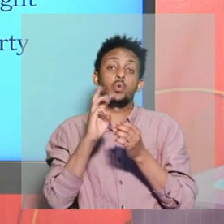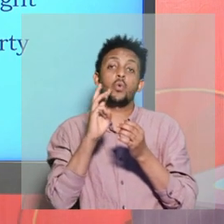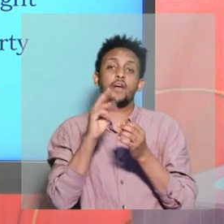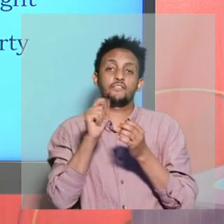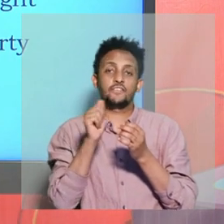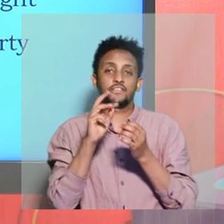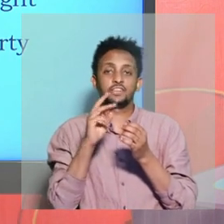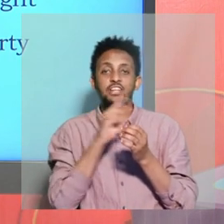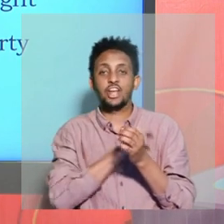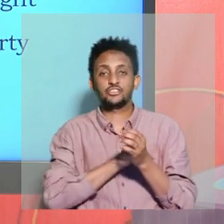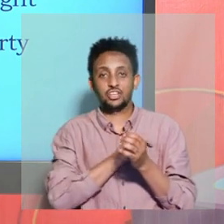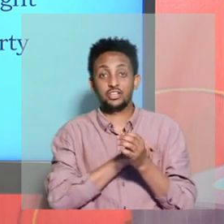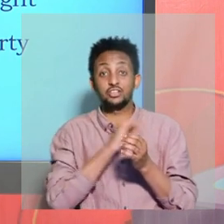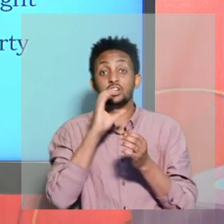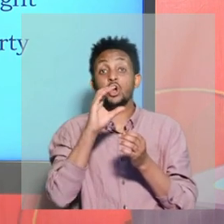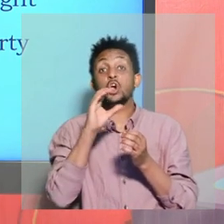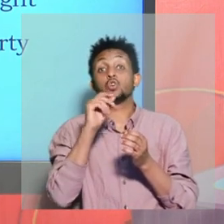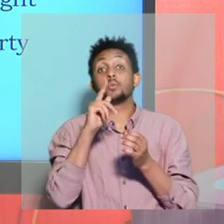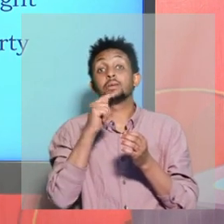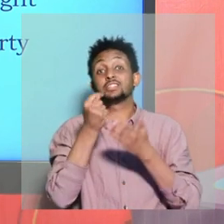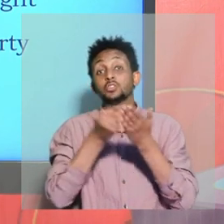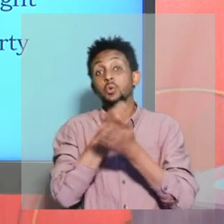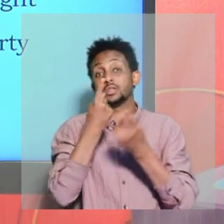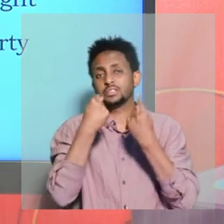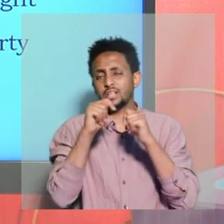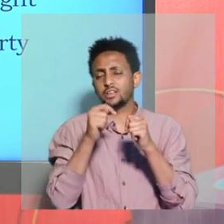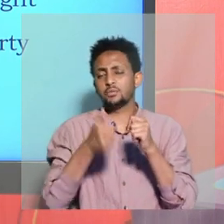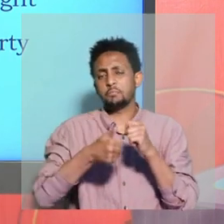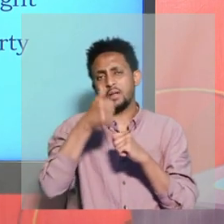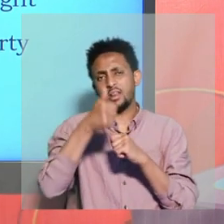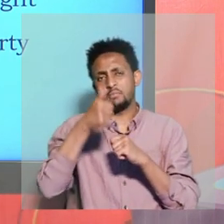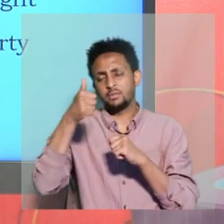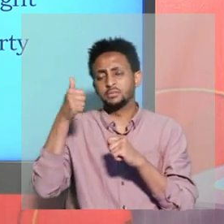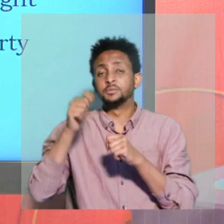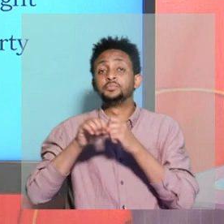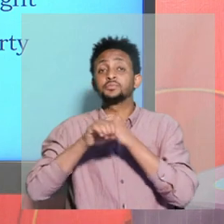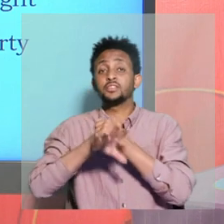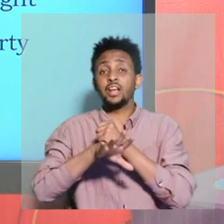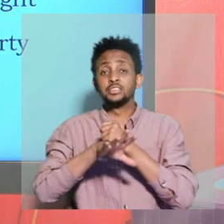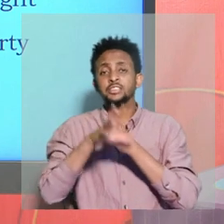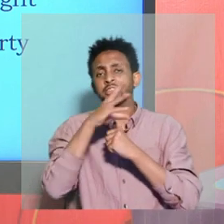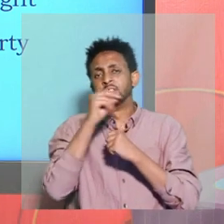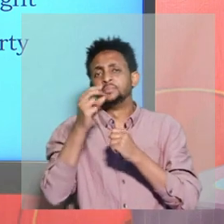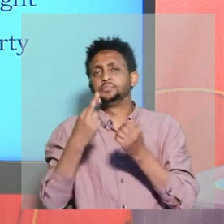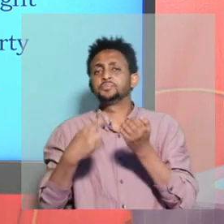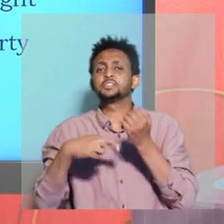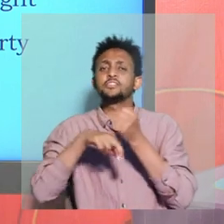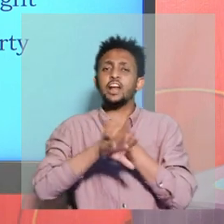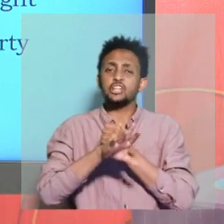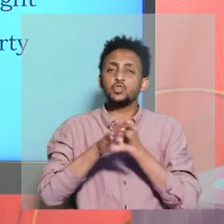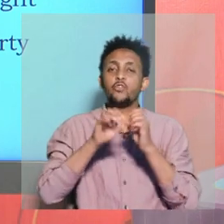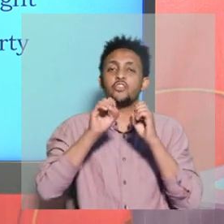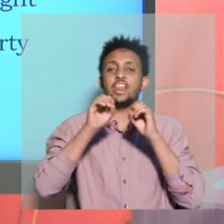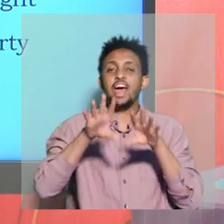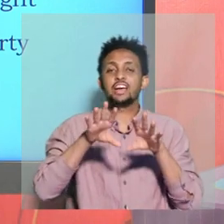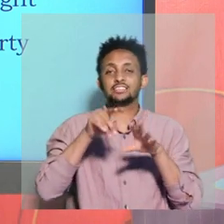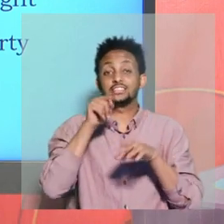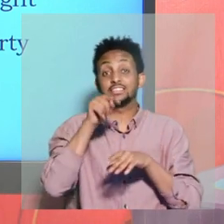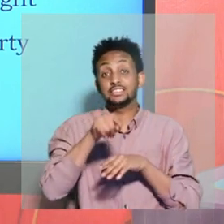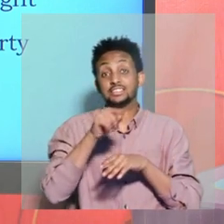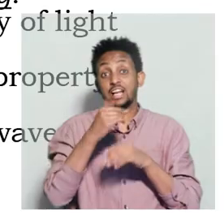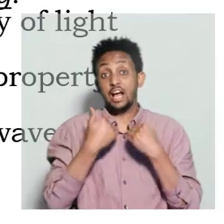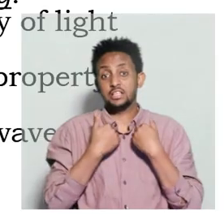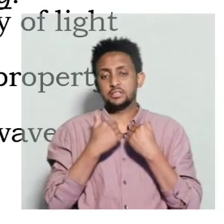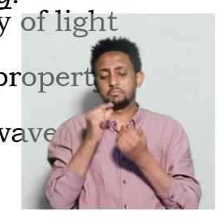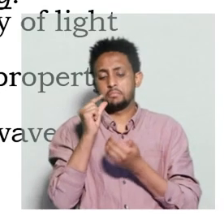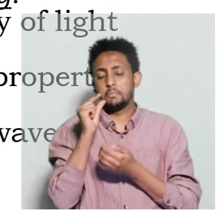nature. Whereas corpuscular theory tries to explain mainly the reflection and refraction of light due that it has